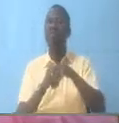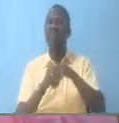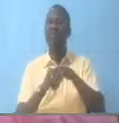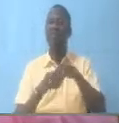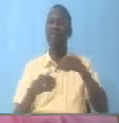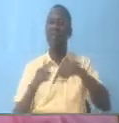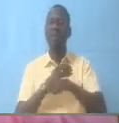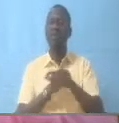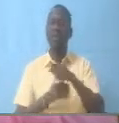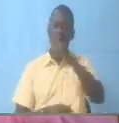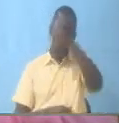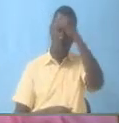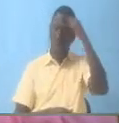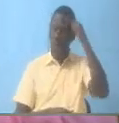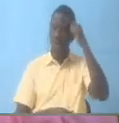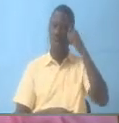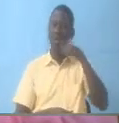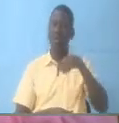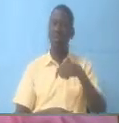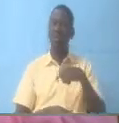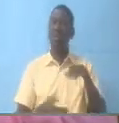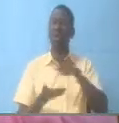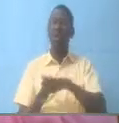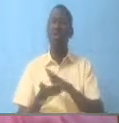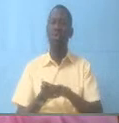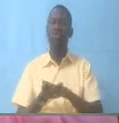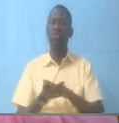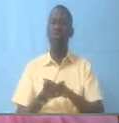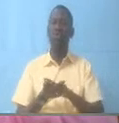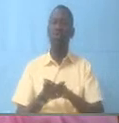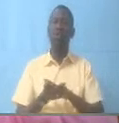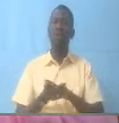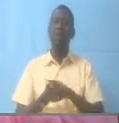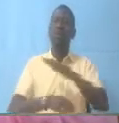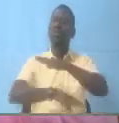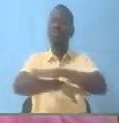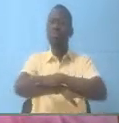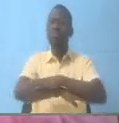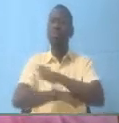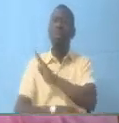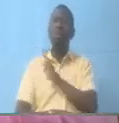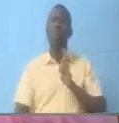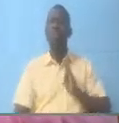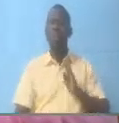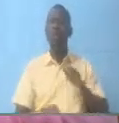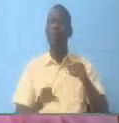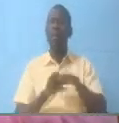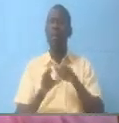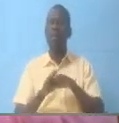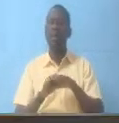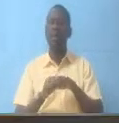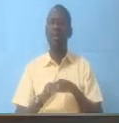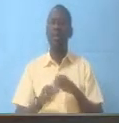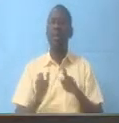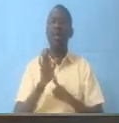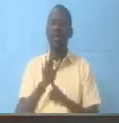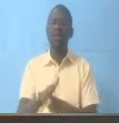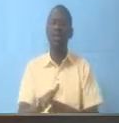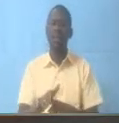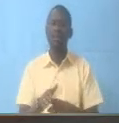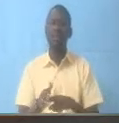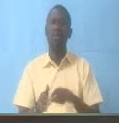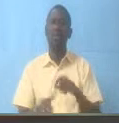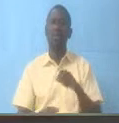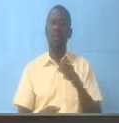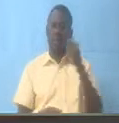on school boards. For example, St. Augustine's High School, where I was chairman of the board for many years. And St. Joseph's High School